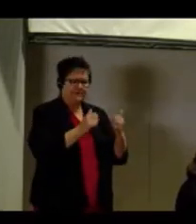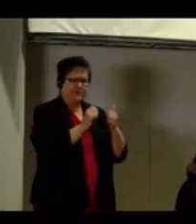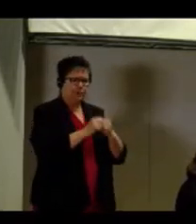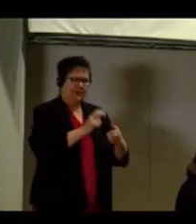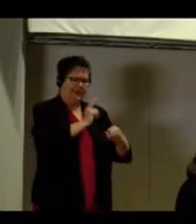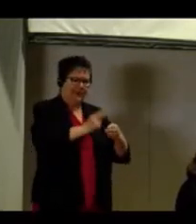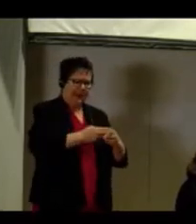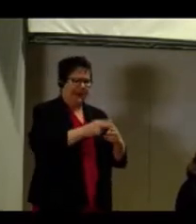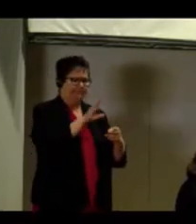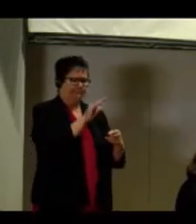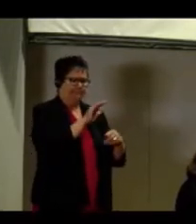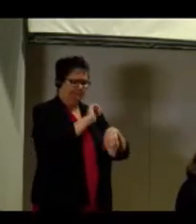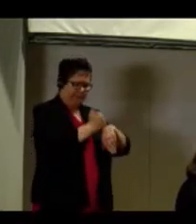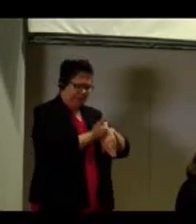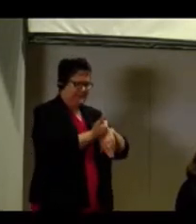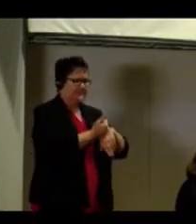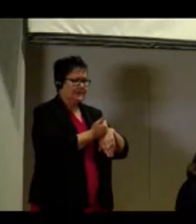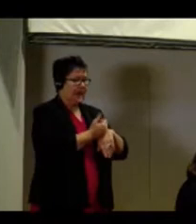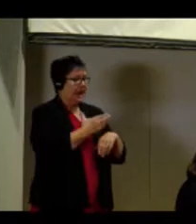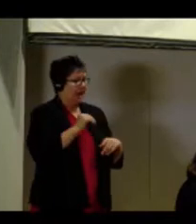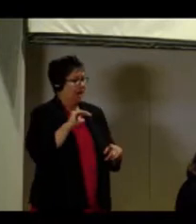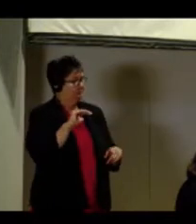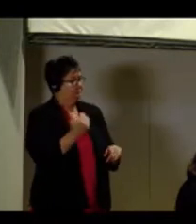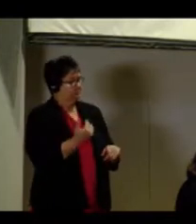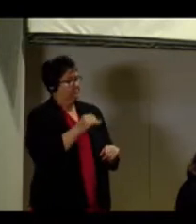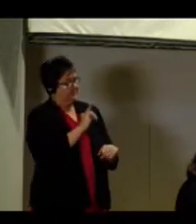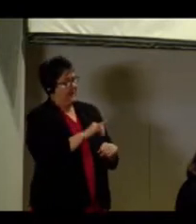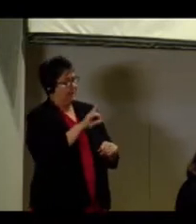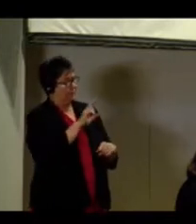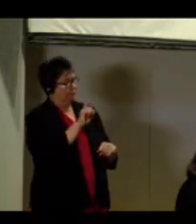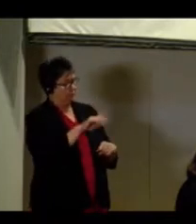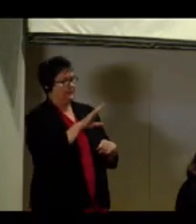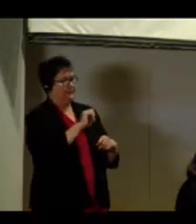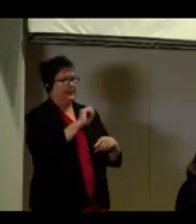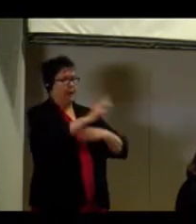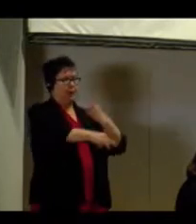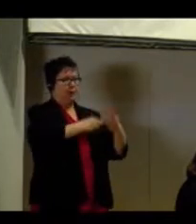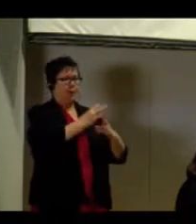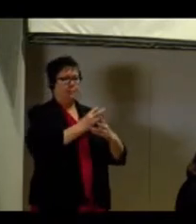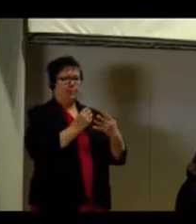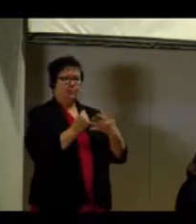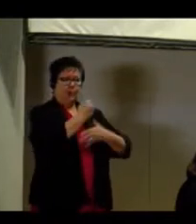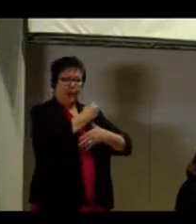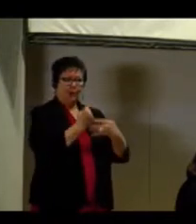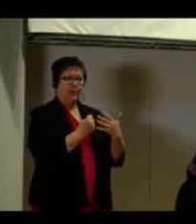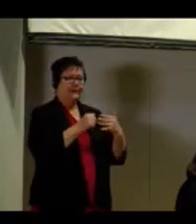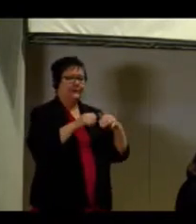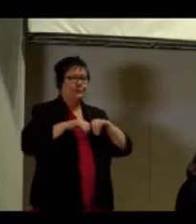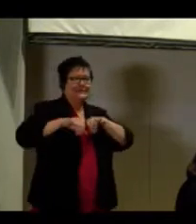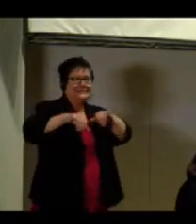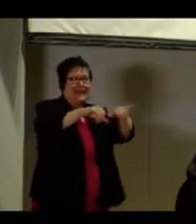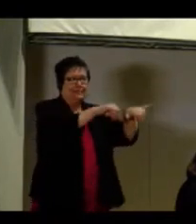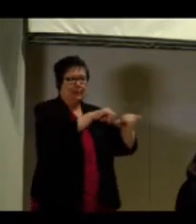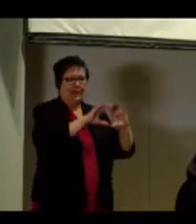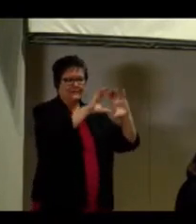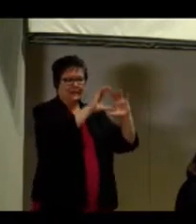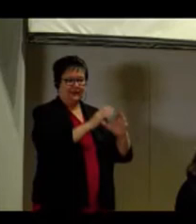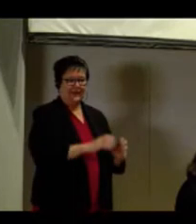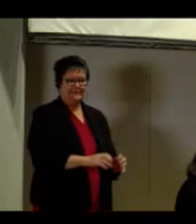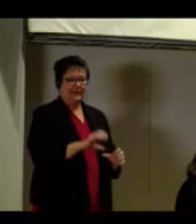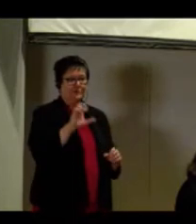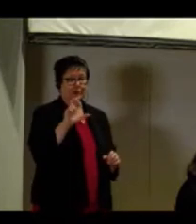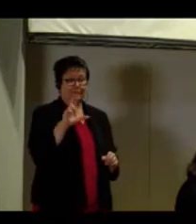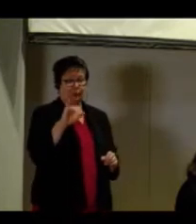based. And it does seem to me like that ought to be a global priority to actually stabilize the classification of